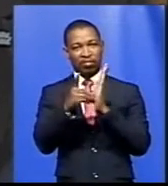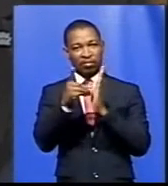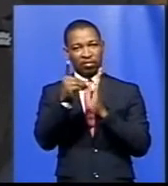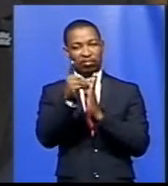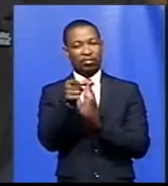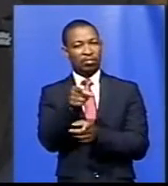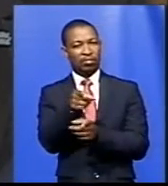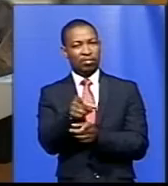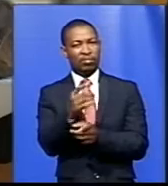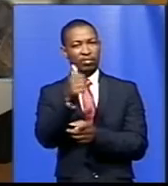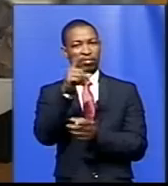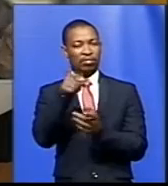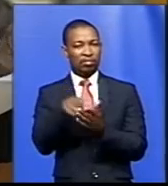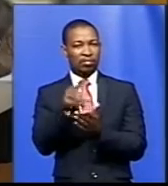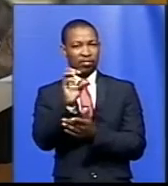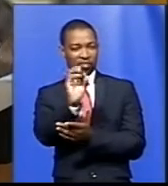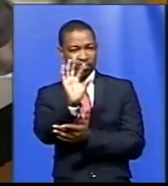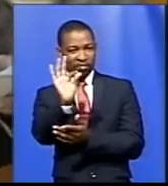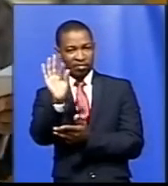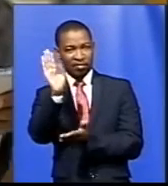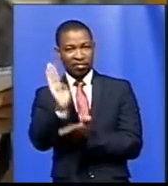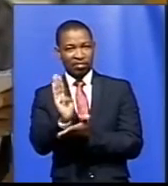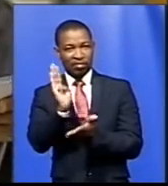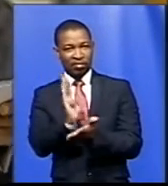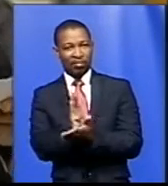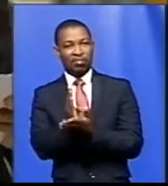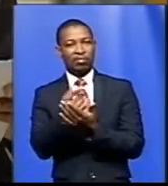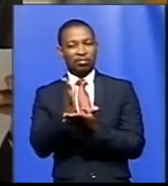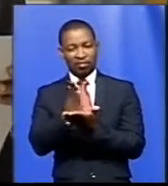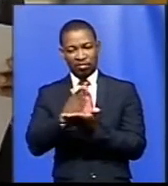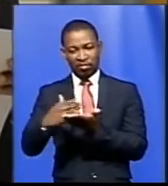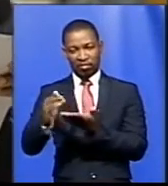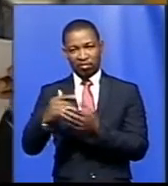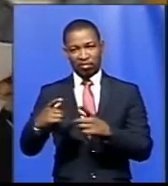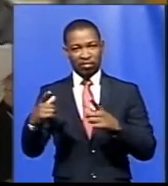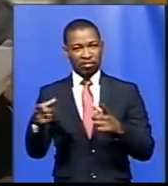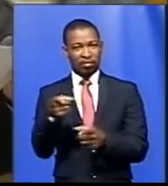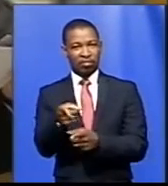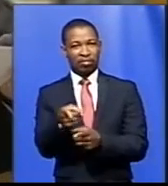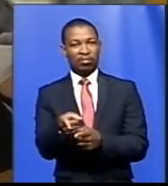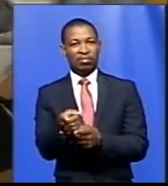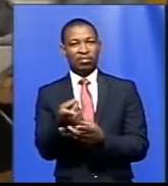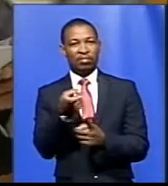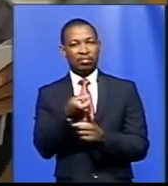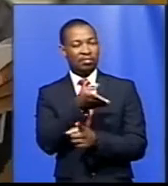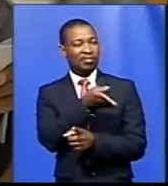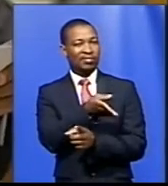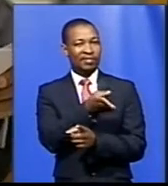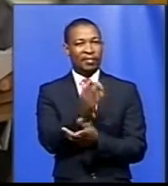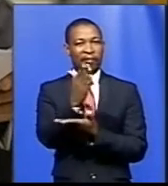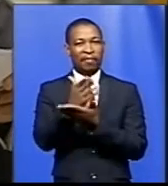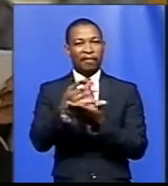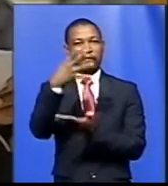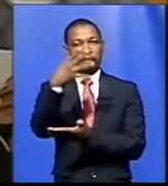of 1.09 billion, gets the fifth largest share, out of which a sum of